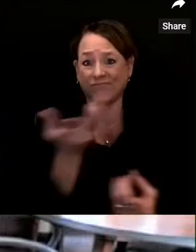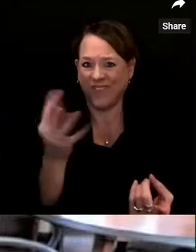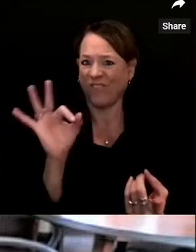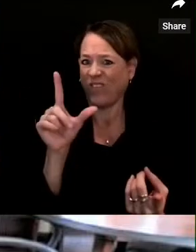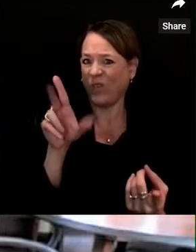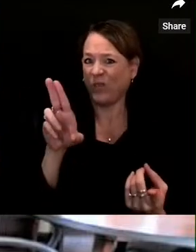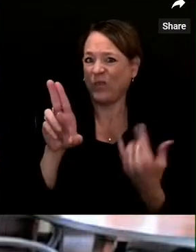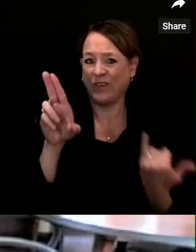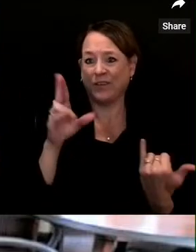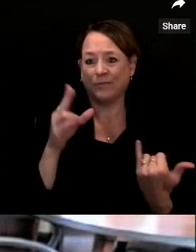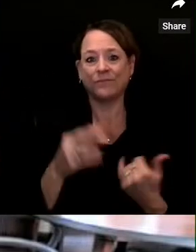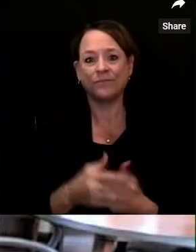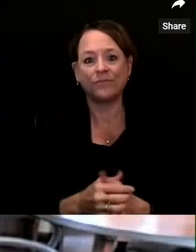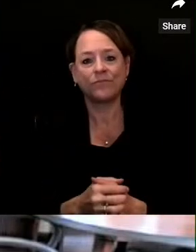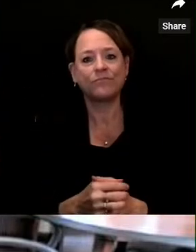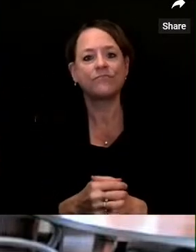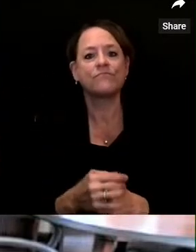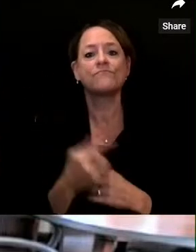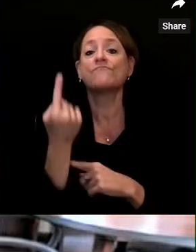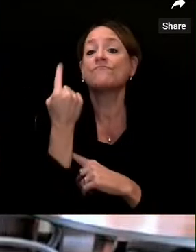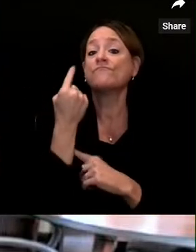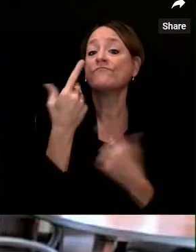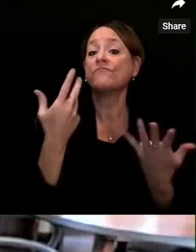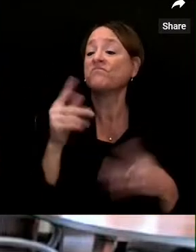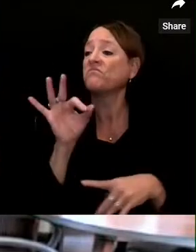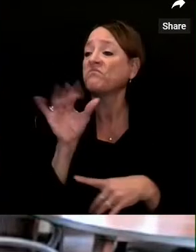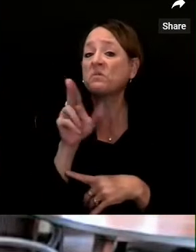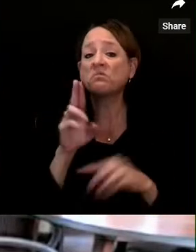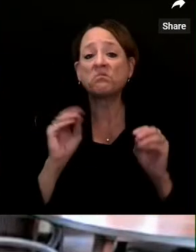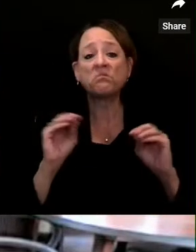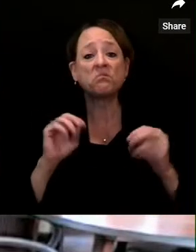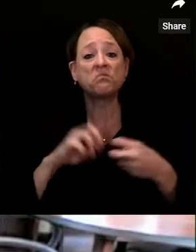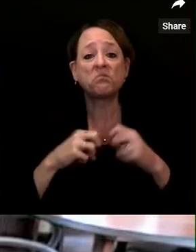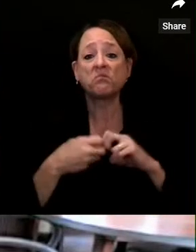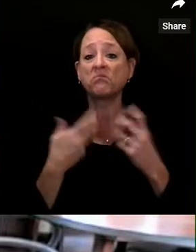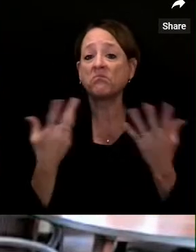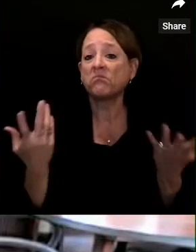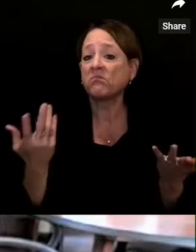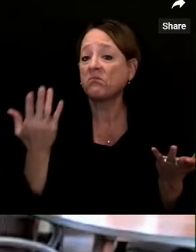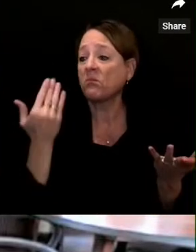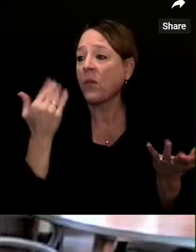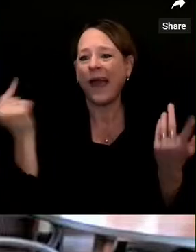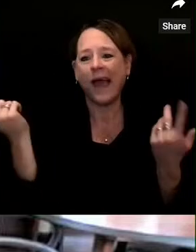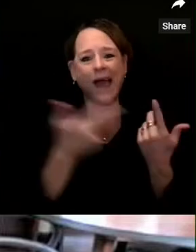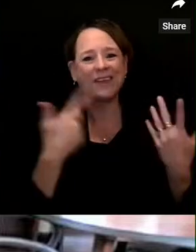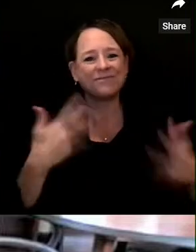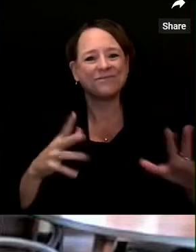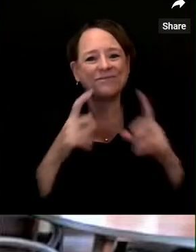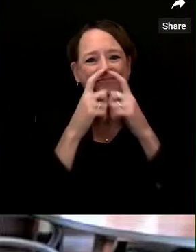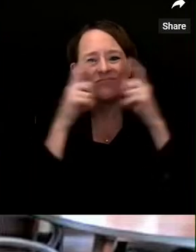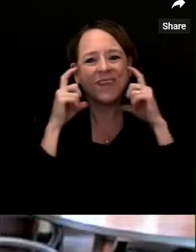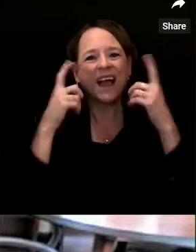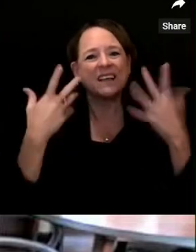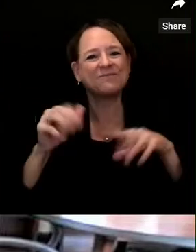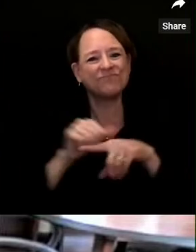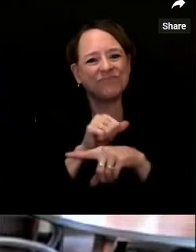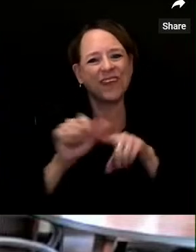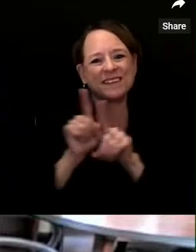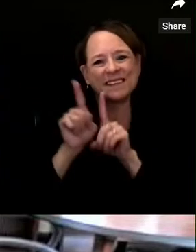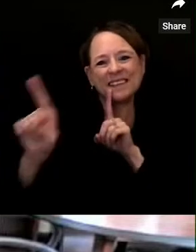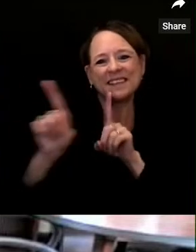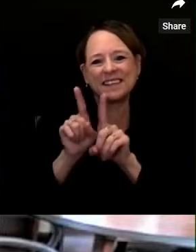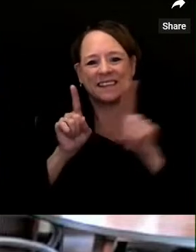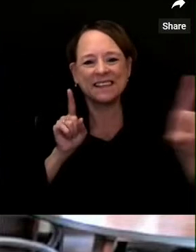saw, because we had so much mask wearing and we had so much physical distancing going on. Now that we're all working